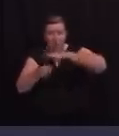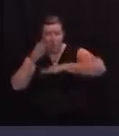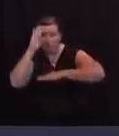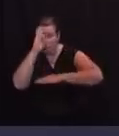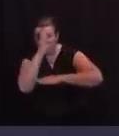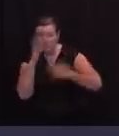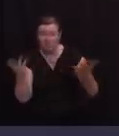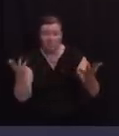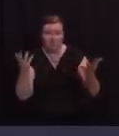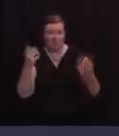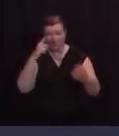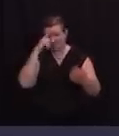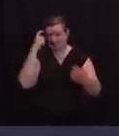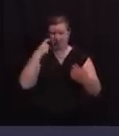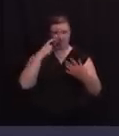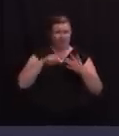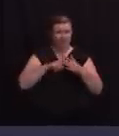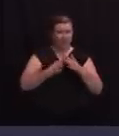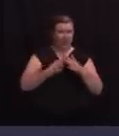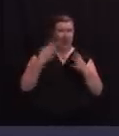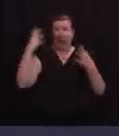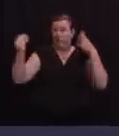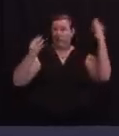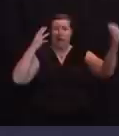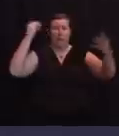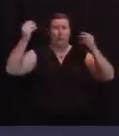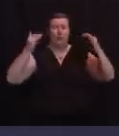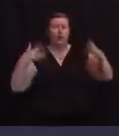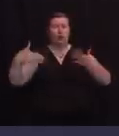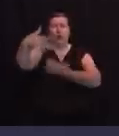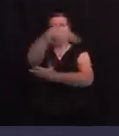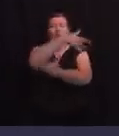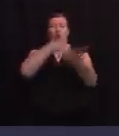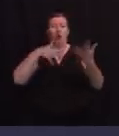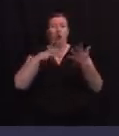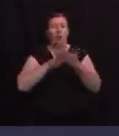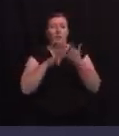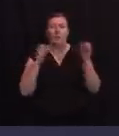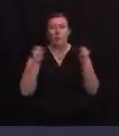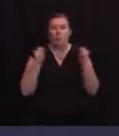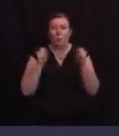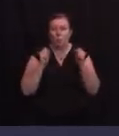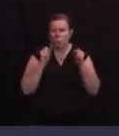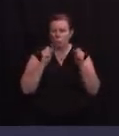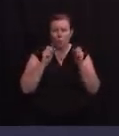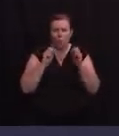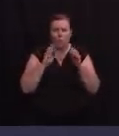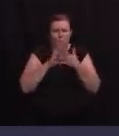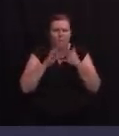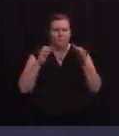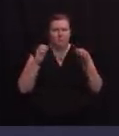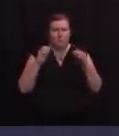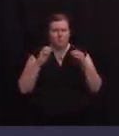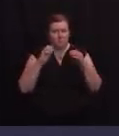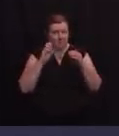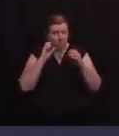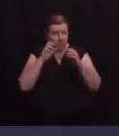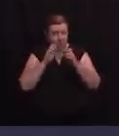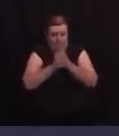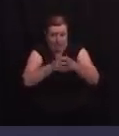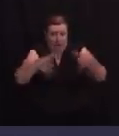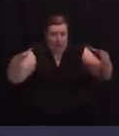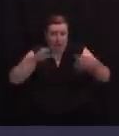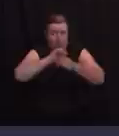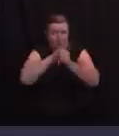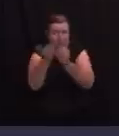just started, is over, and all of a sudden it starts to get cool, and we're all of a sudden back now indoors again?